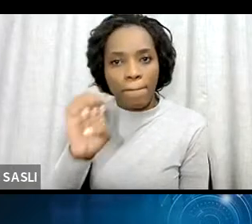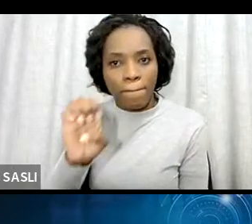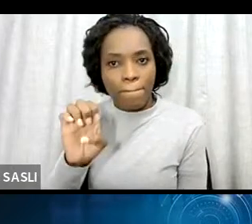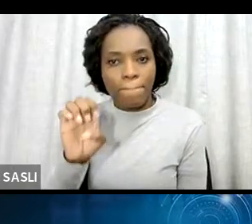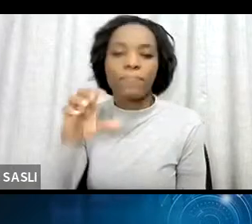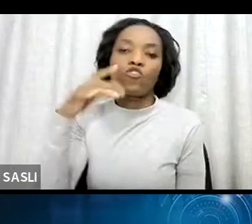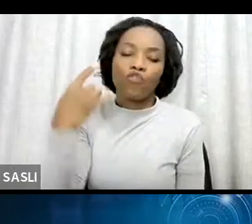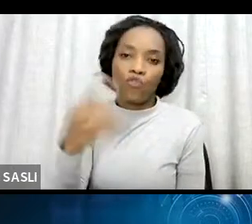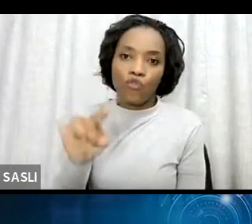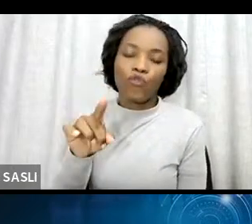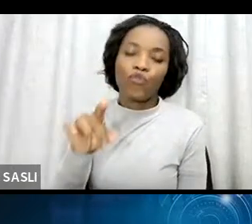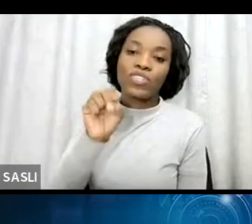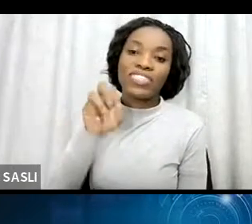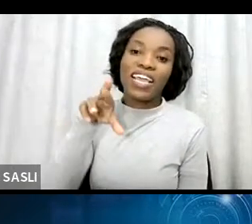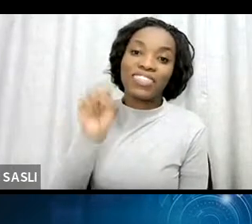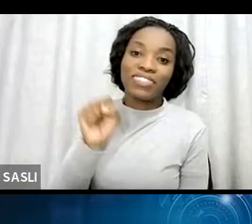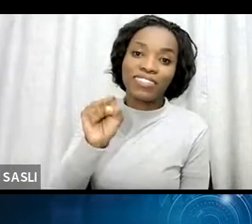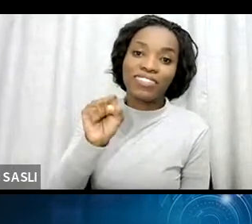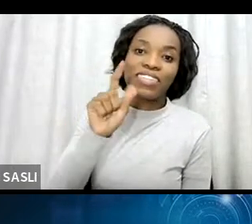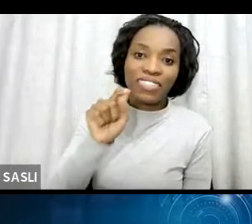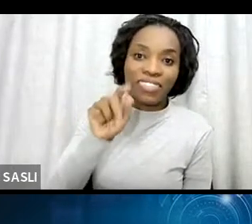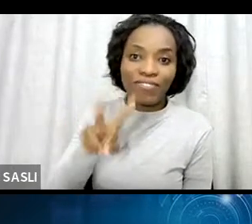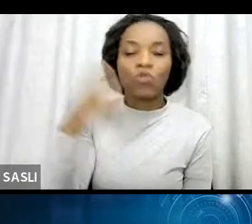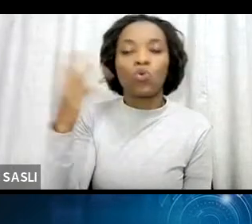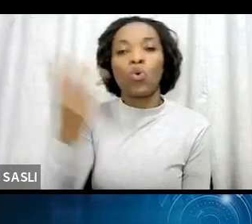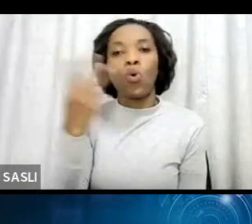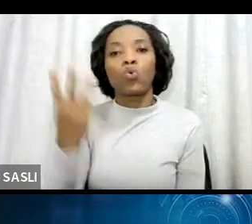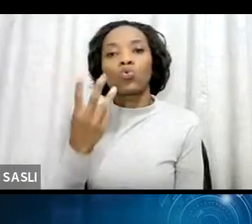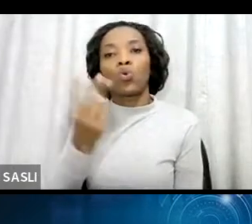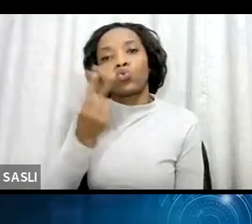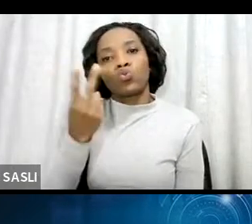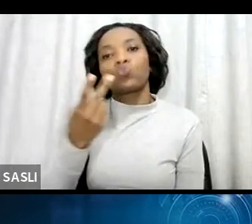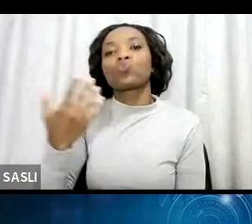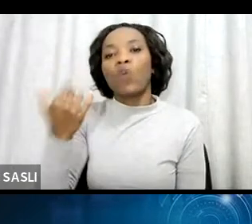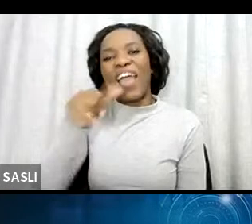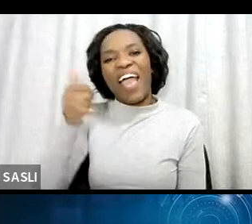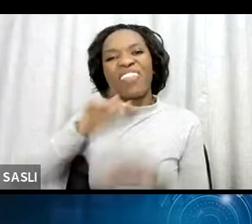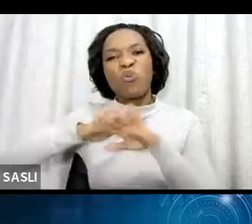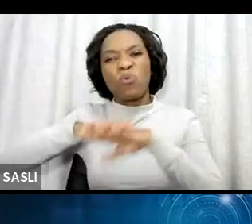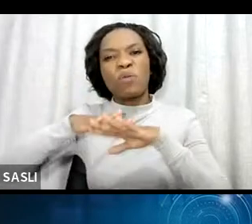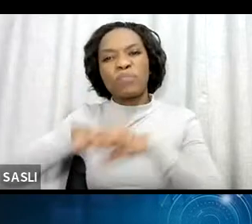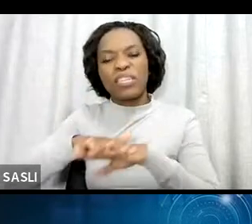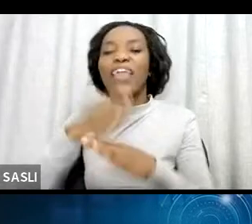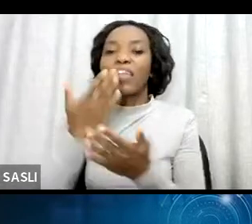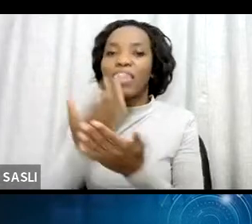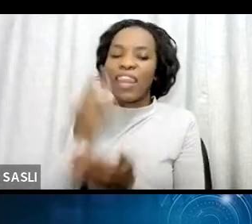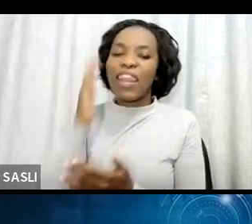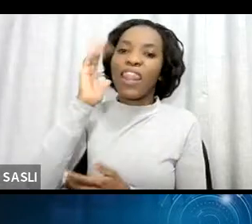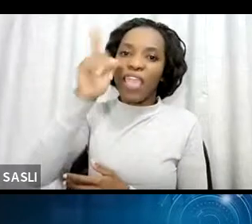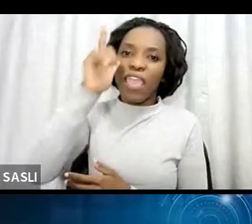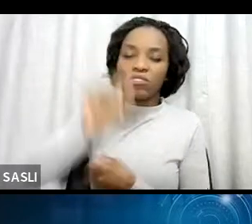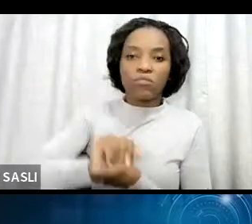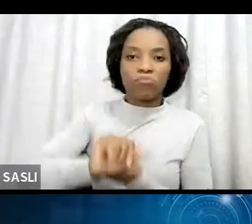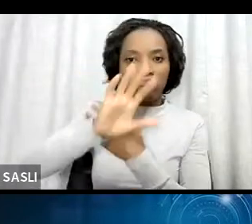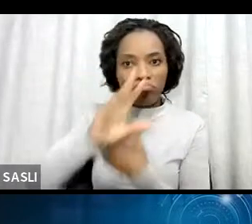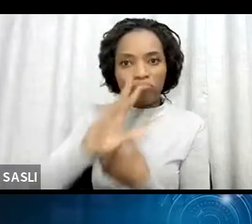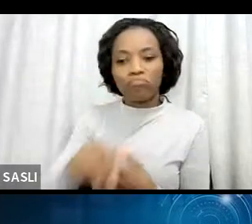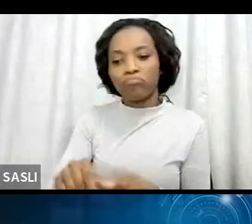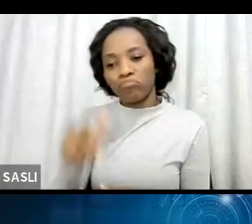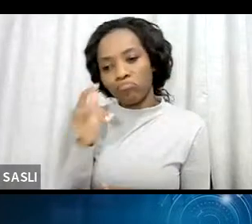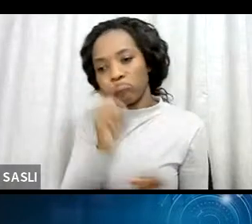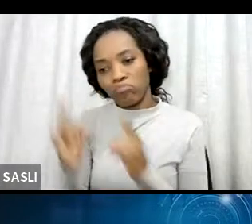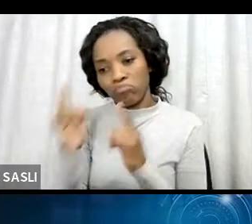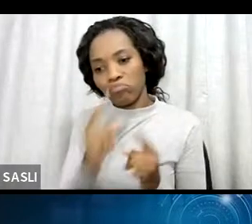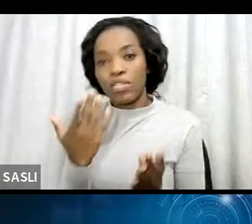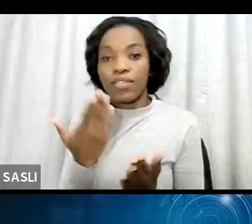YouTube, so you can still have access to it even at a later stage. Thank you very much, sir, and bring back to you, Mr.